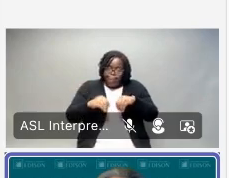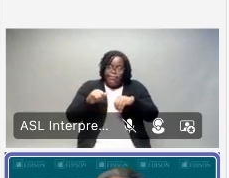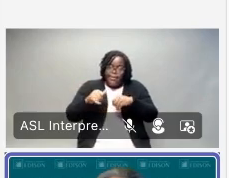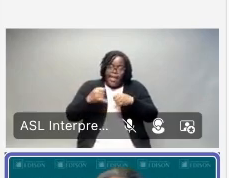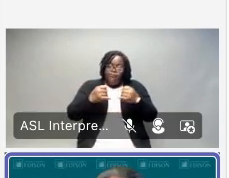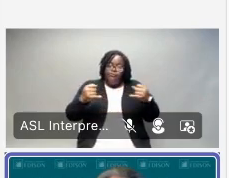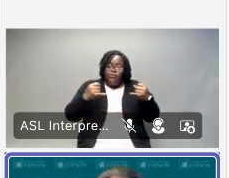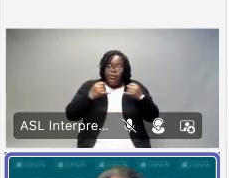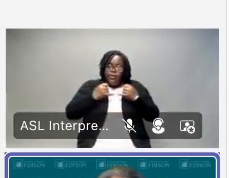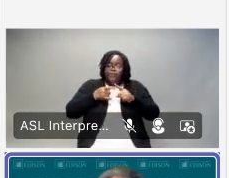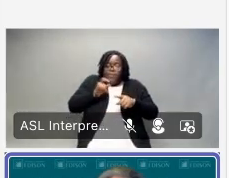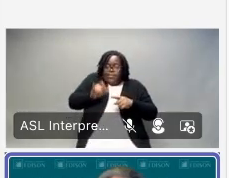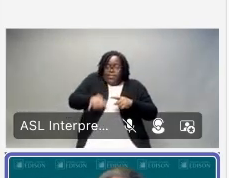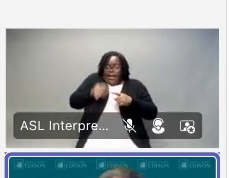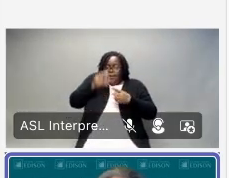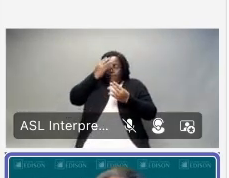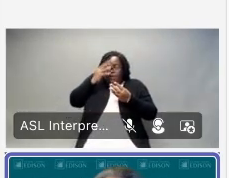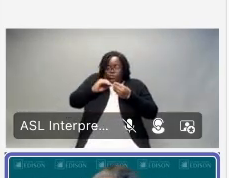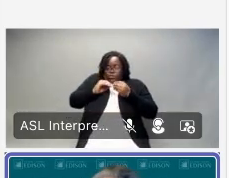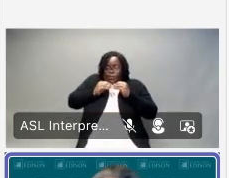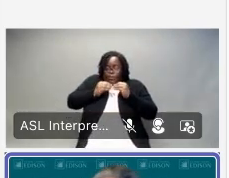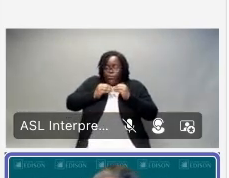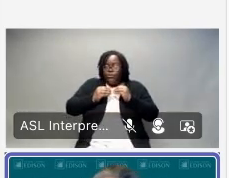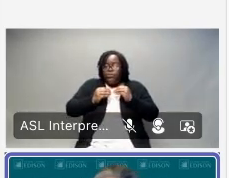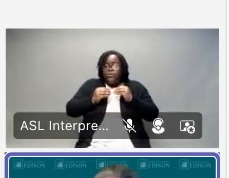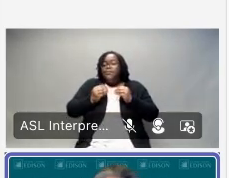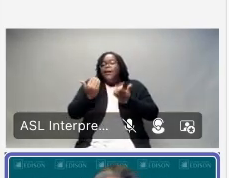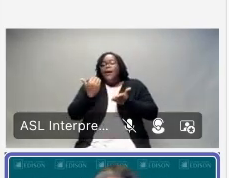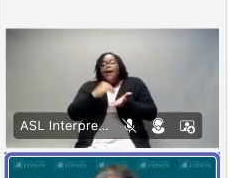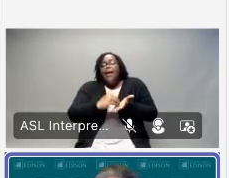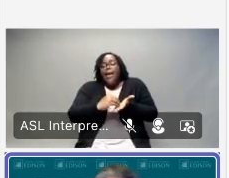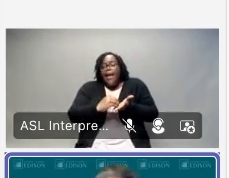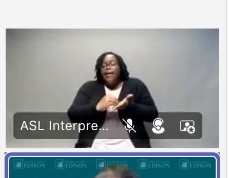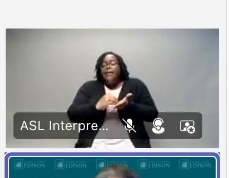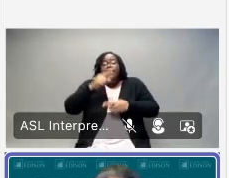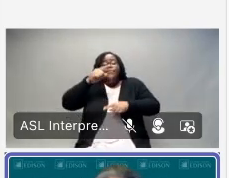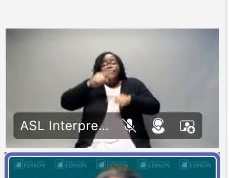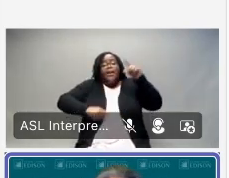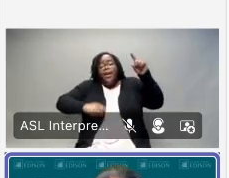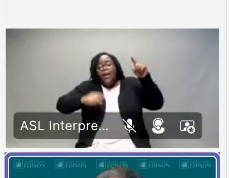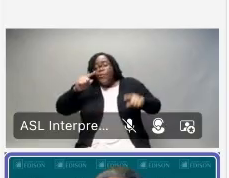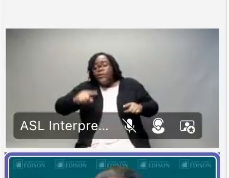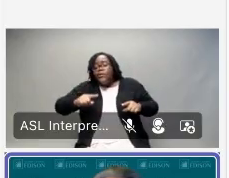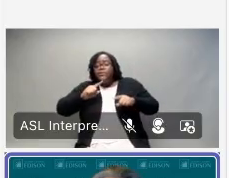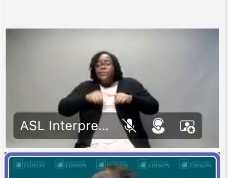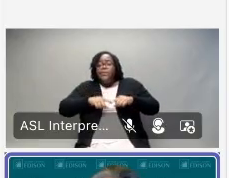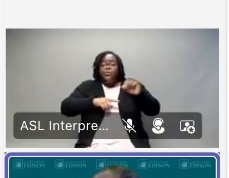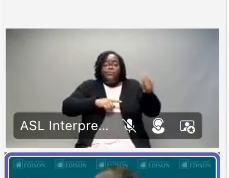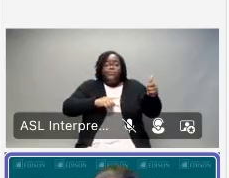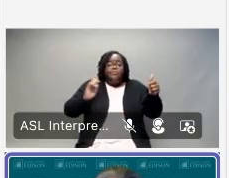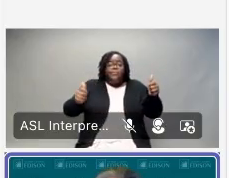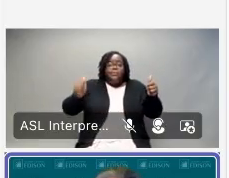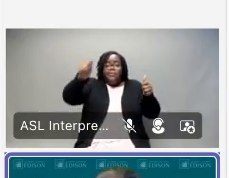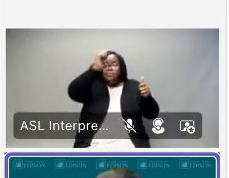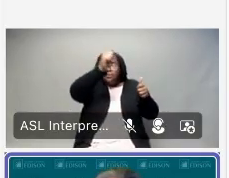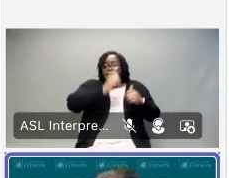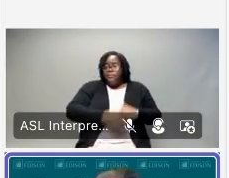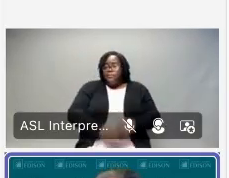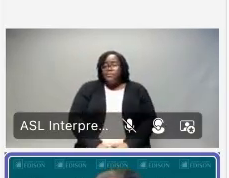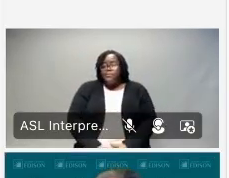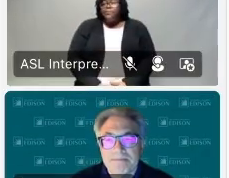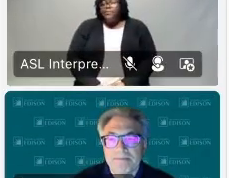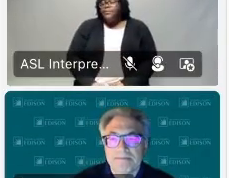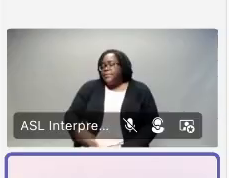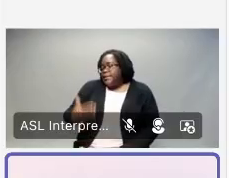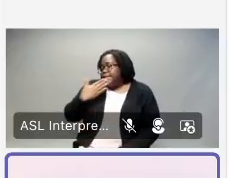circuit based upon those real-time weather observations. But again, varies from weather station to weather station. Great,